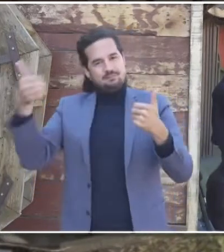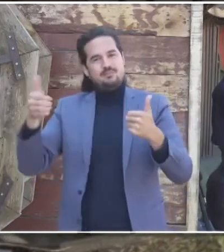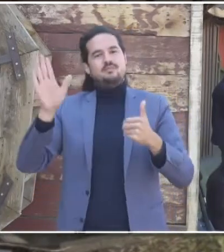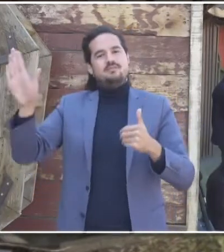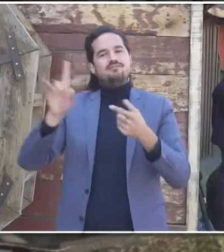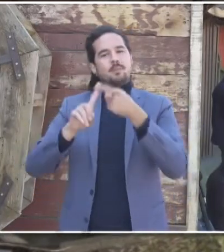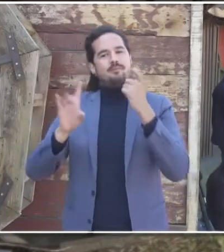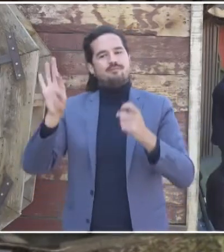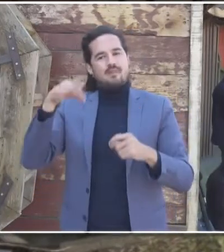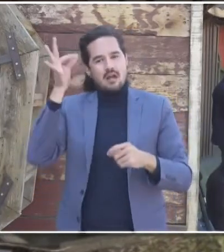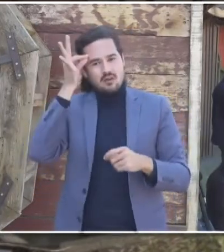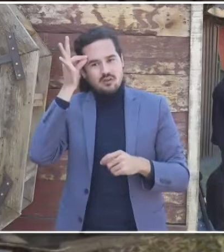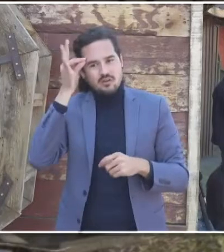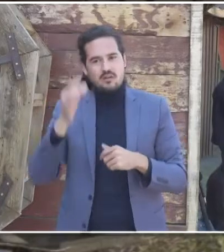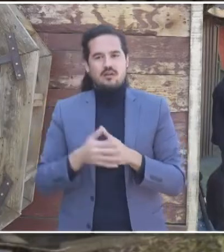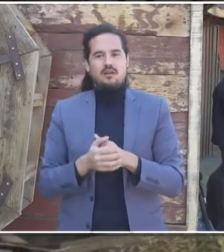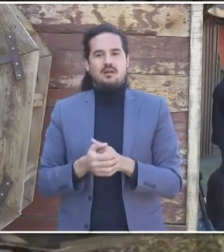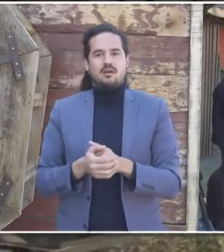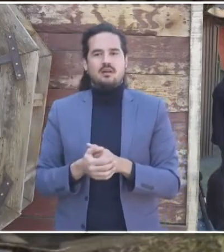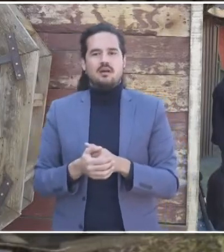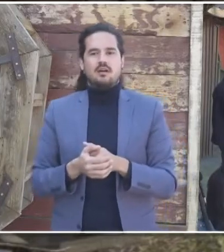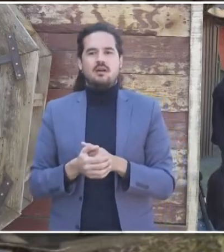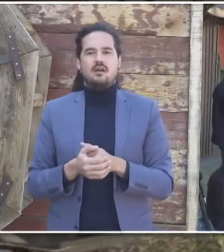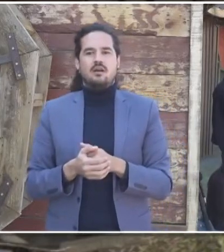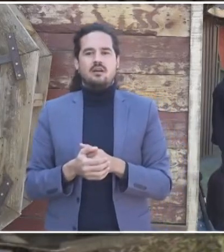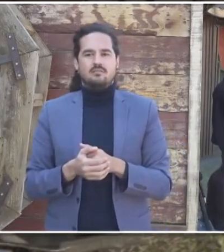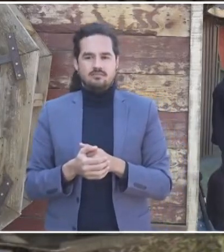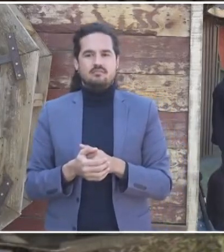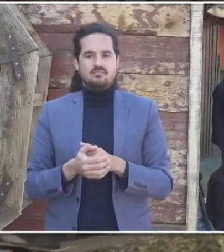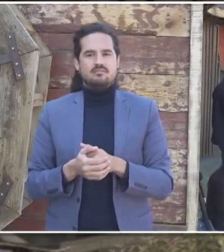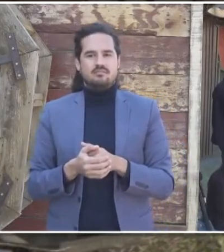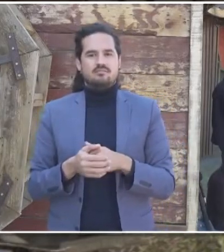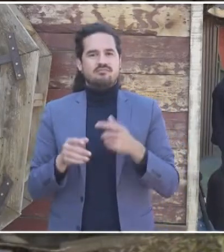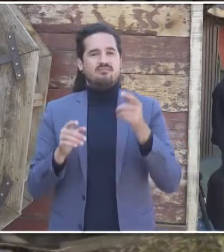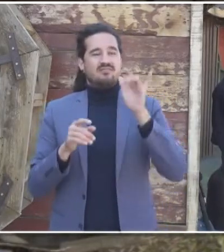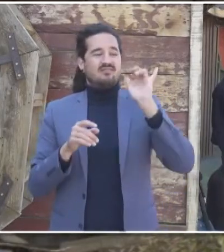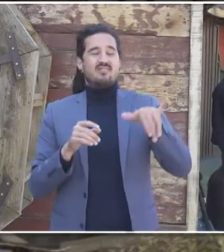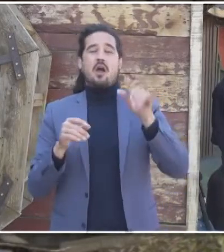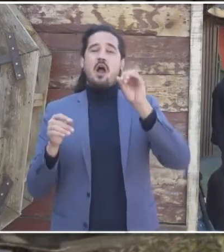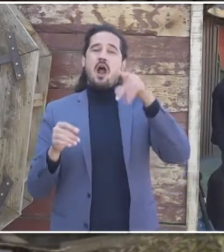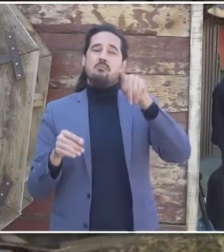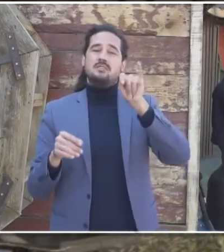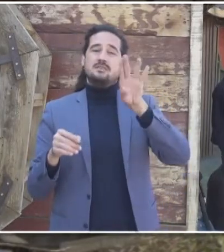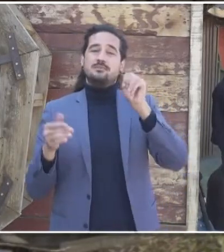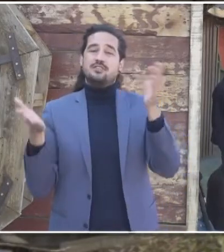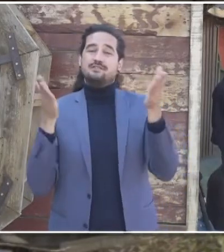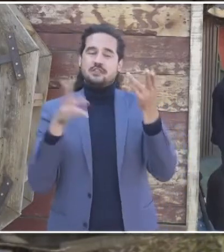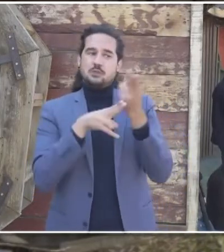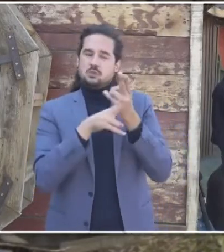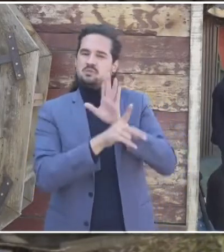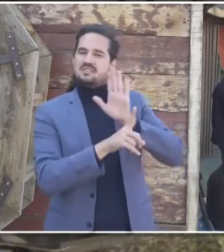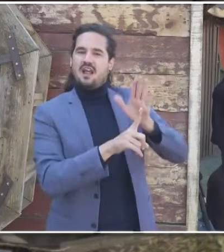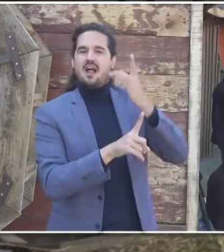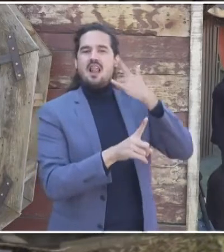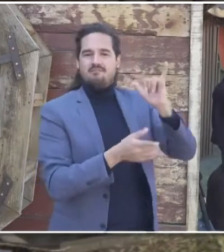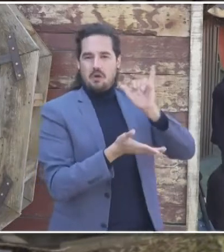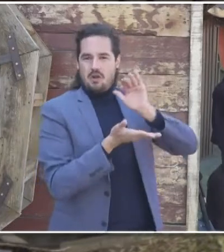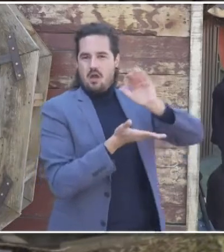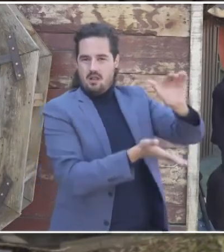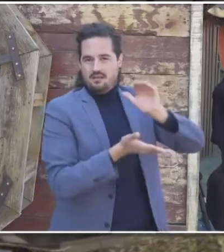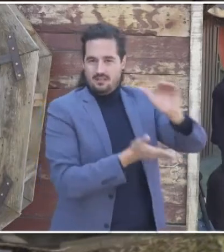aspect of this. You mentioned we're getting 19,000 vaccines this week in Fresno County, with 8,000 the prior couple weeks before that. The difficulty that our